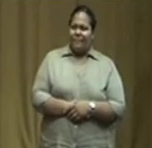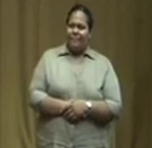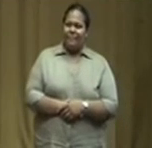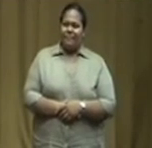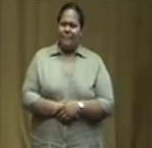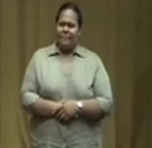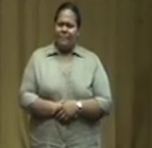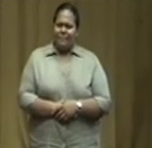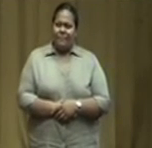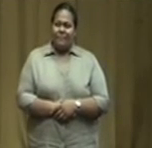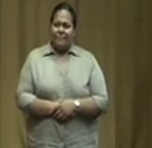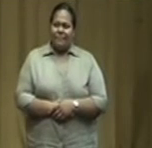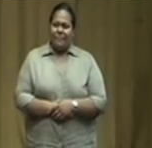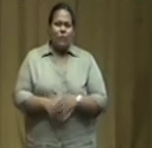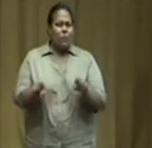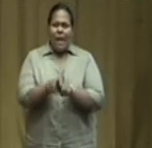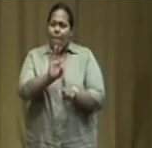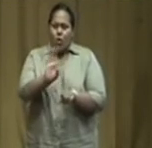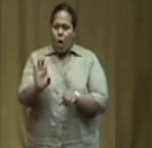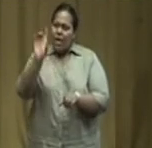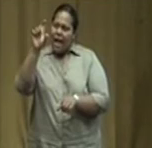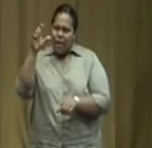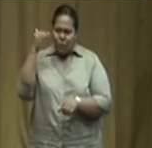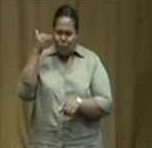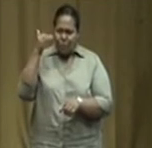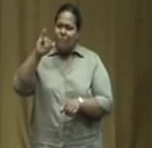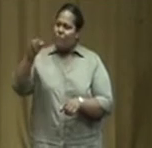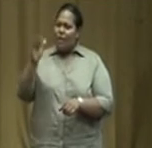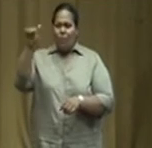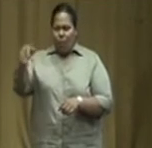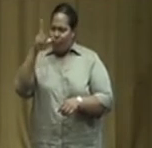And with luck, you should never do this in a live presentation.